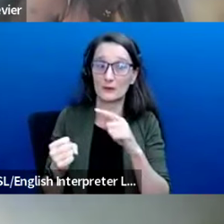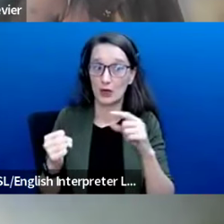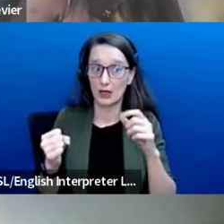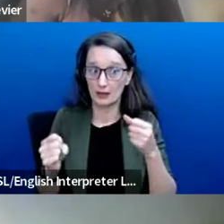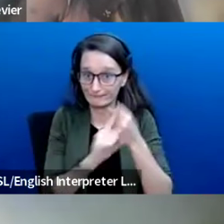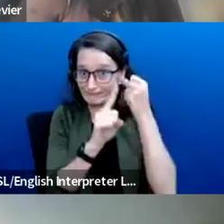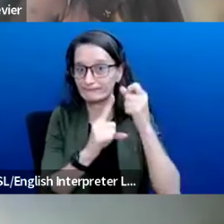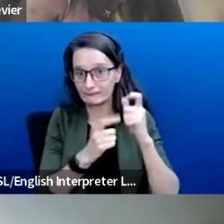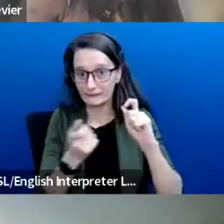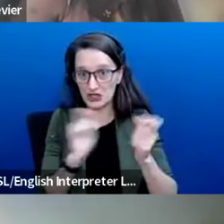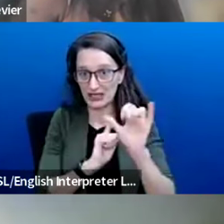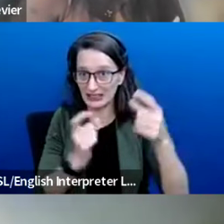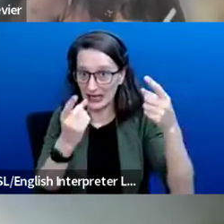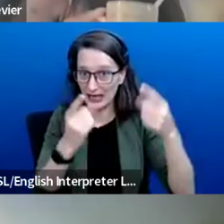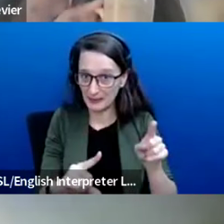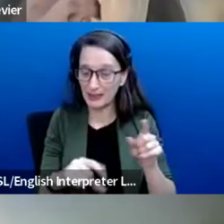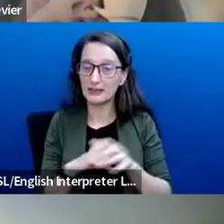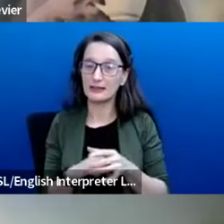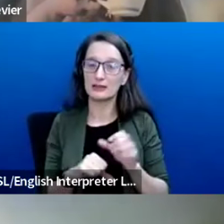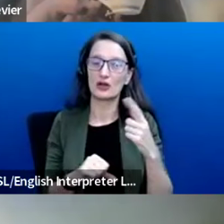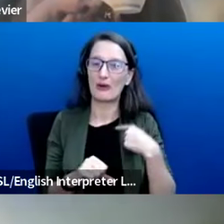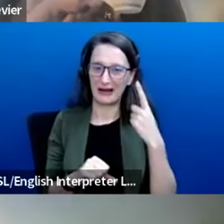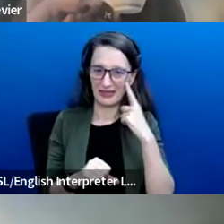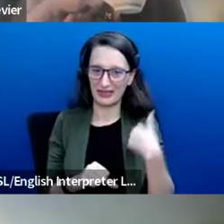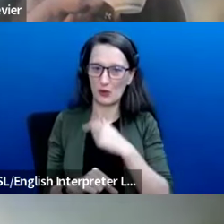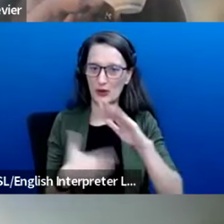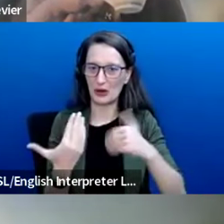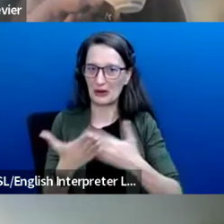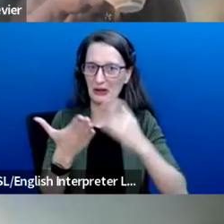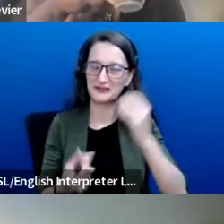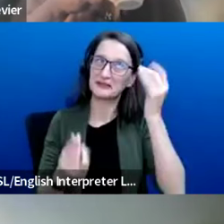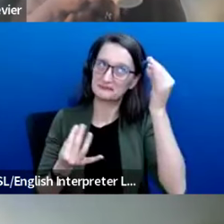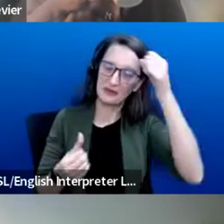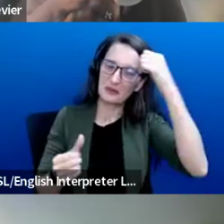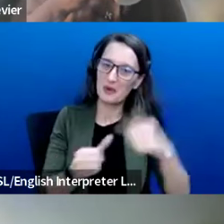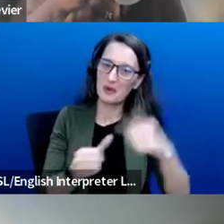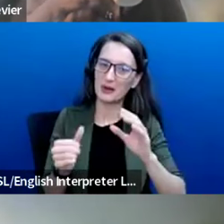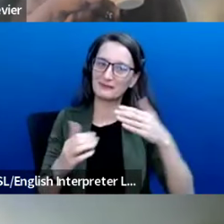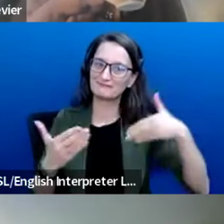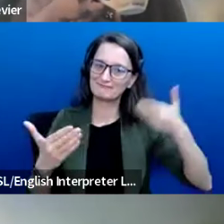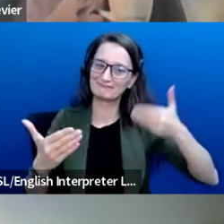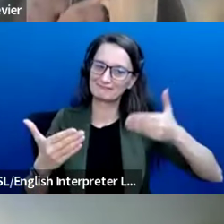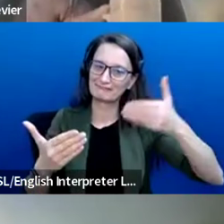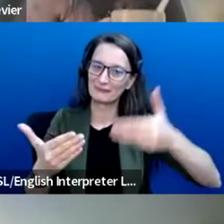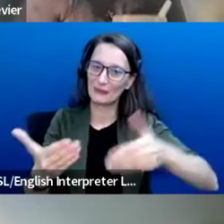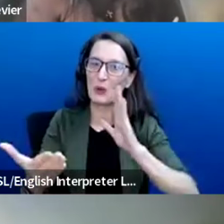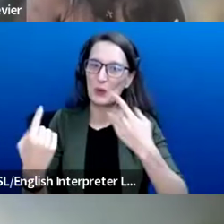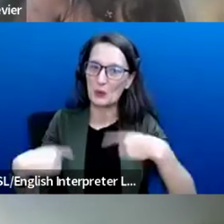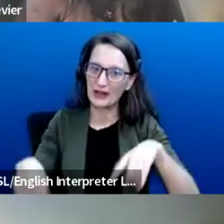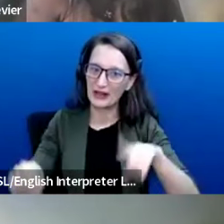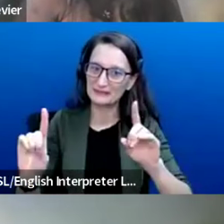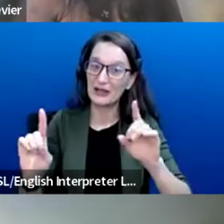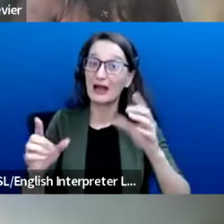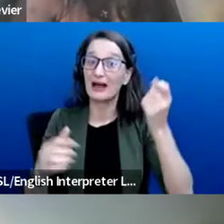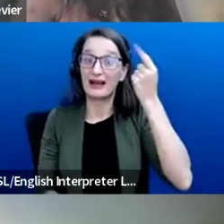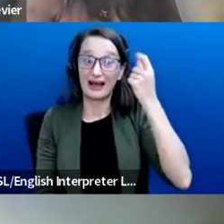think we just all have to be mindful of, well, we'll get there. This is all predicated on the hold harmless going away in June and